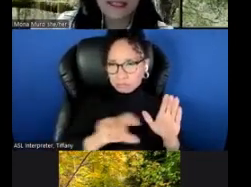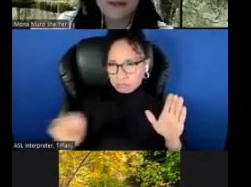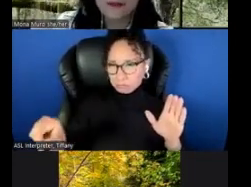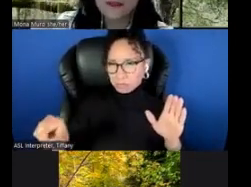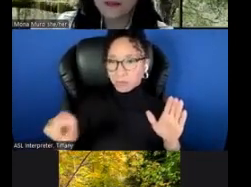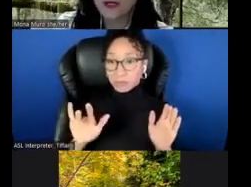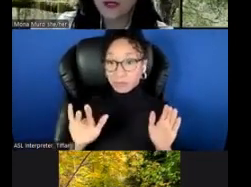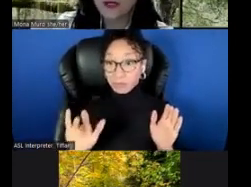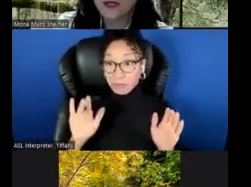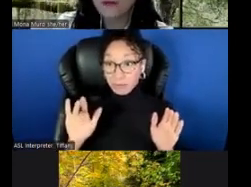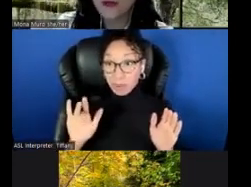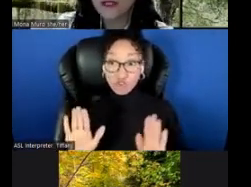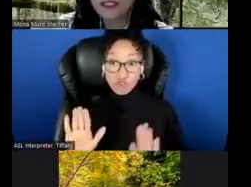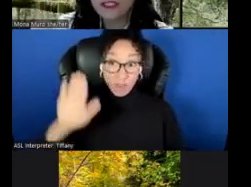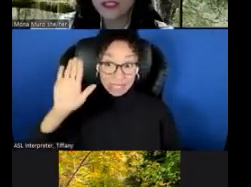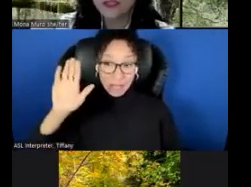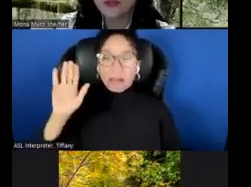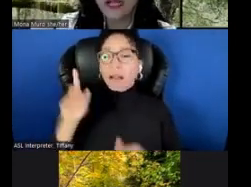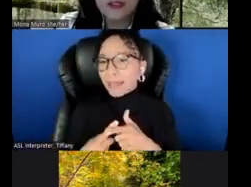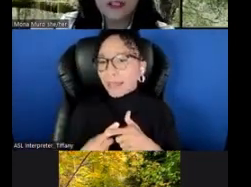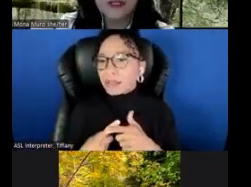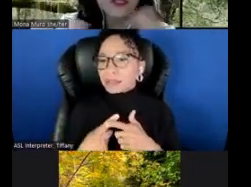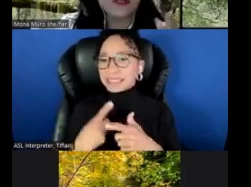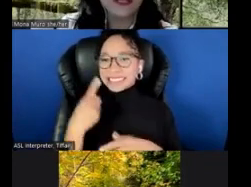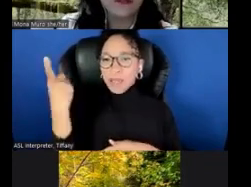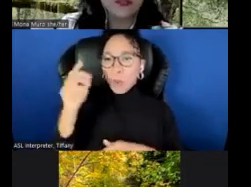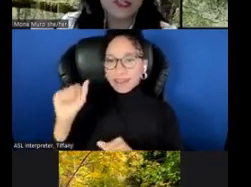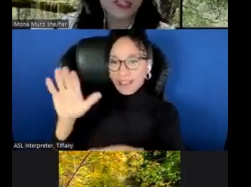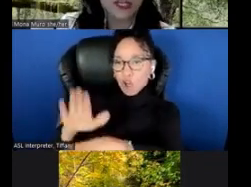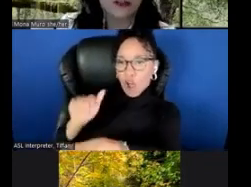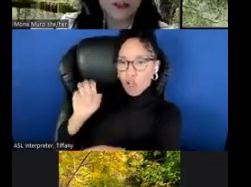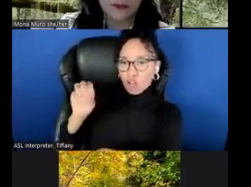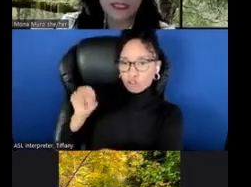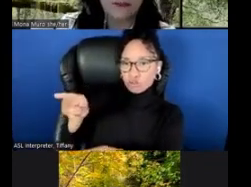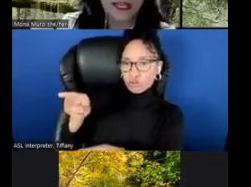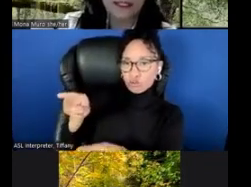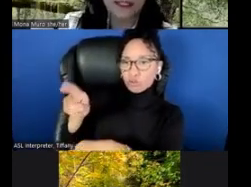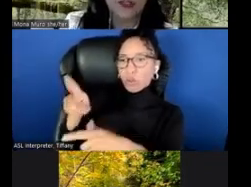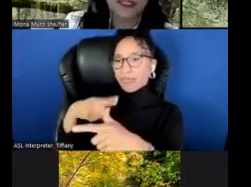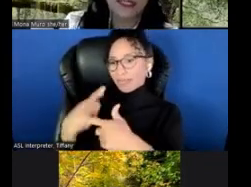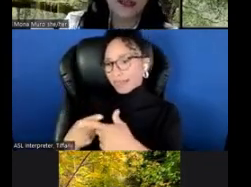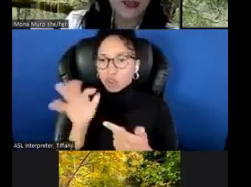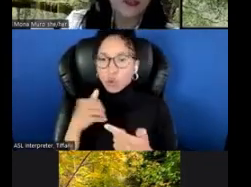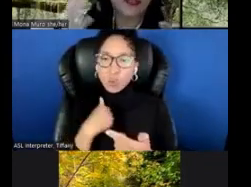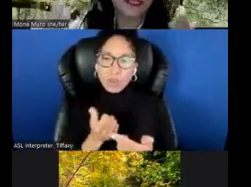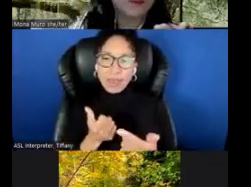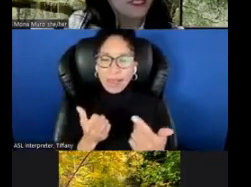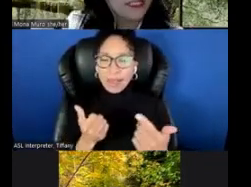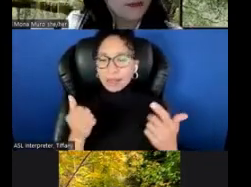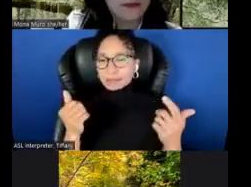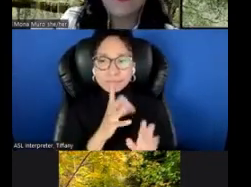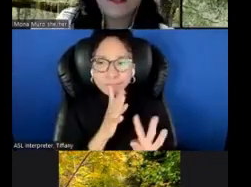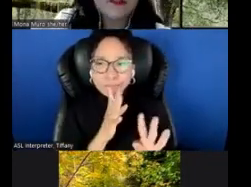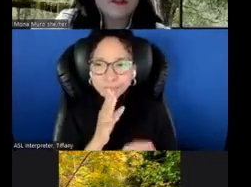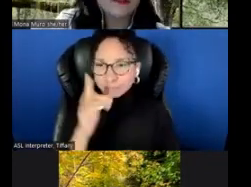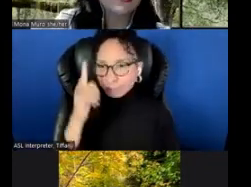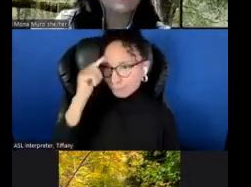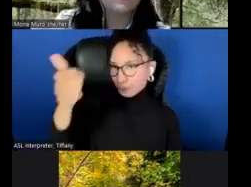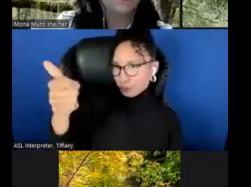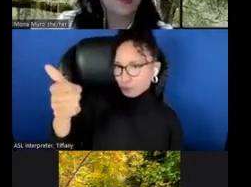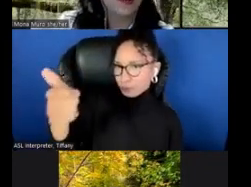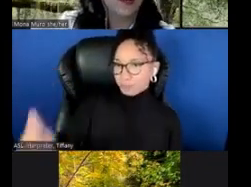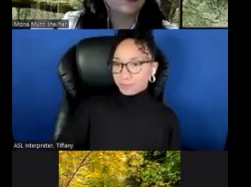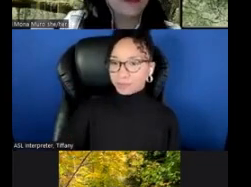ahead and have some support from our partners to call on you, and you can unmute and share verbally if that's the choice and way you'd like to participate. A couple of